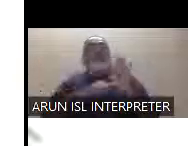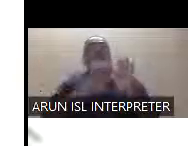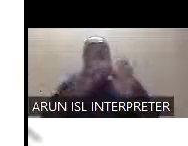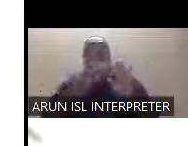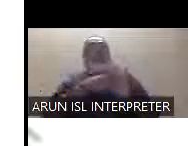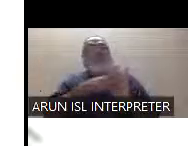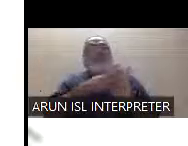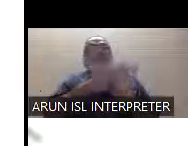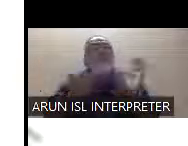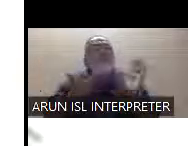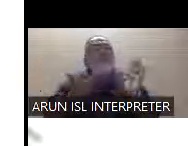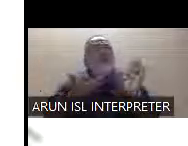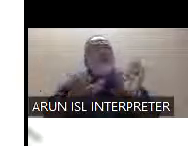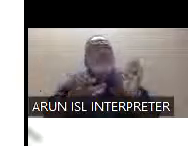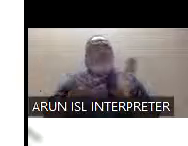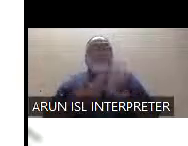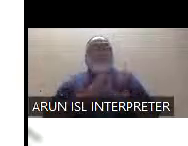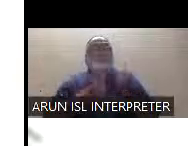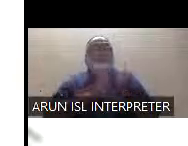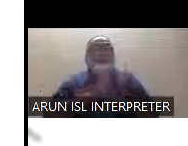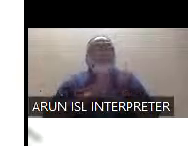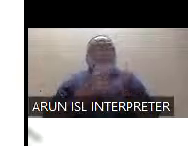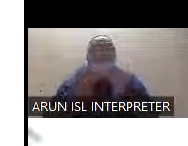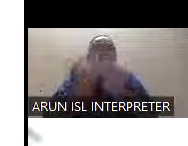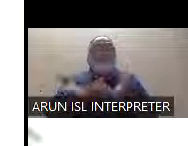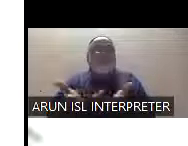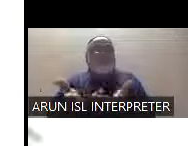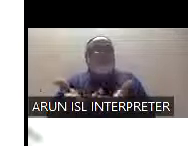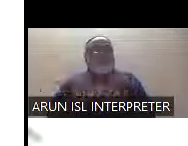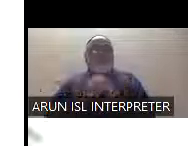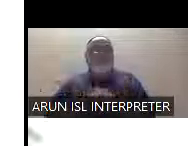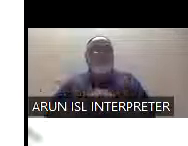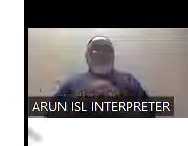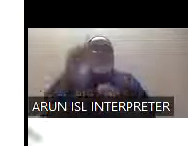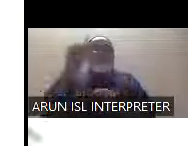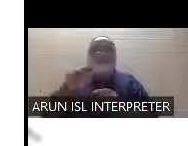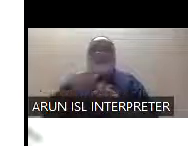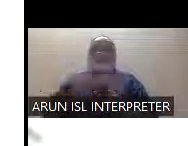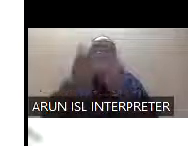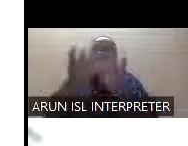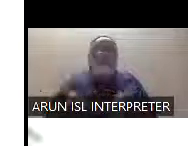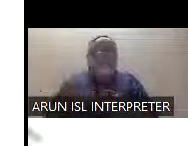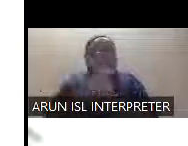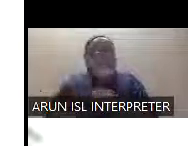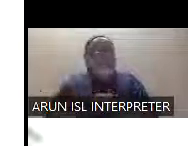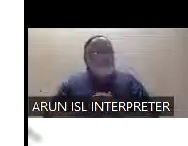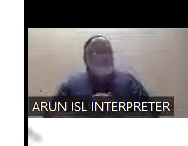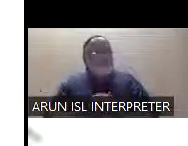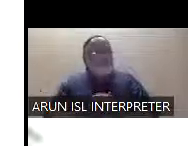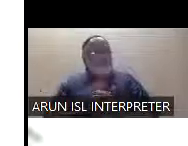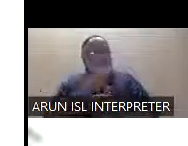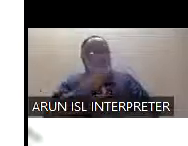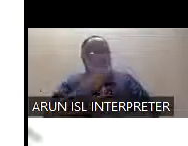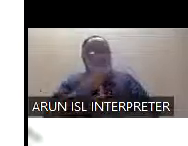government may come up on schemes for these areas, so that incentives and concessions can be given to people for retrofitting